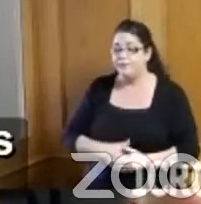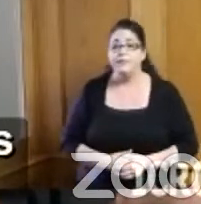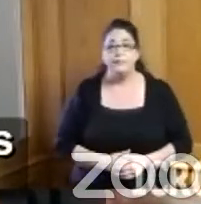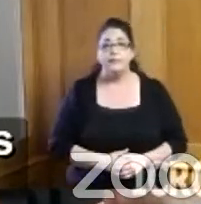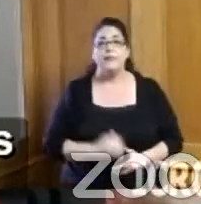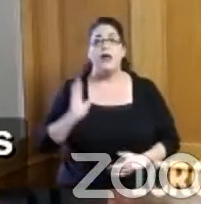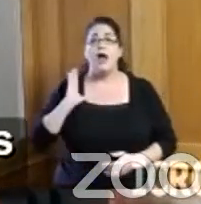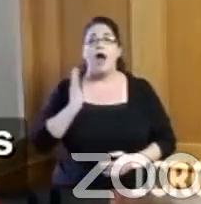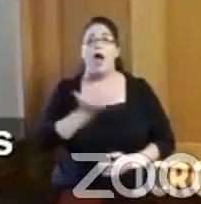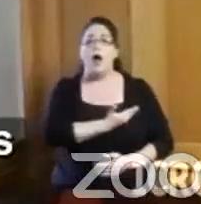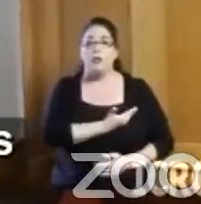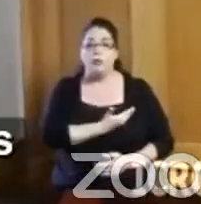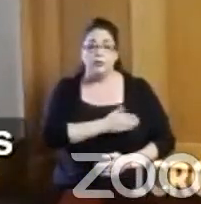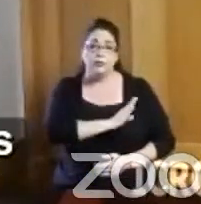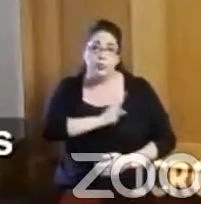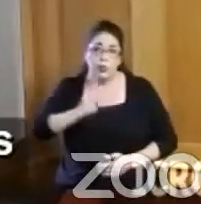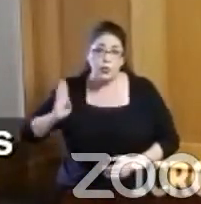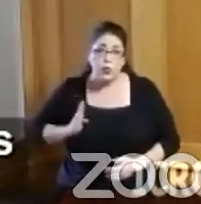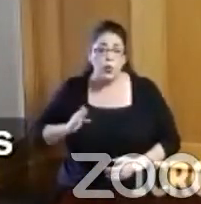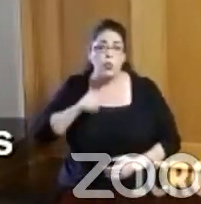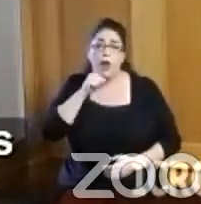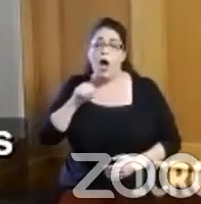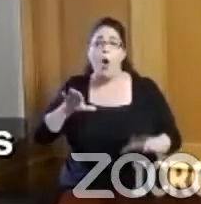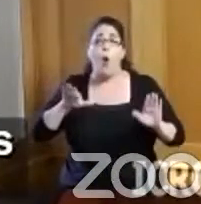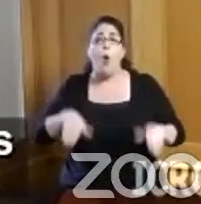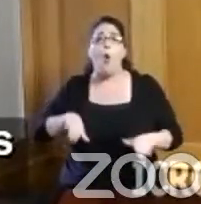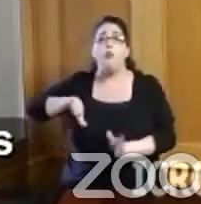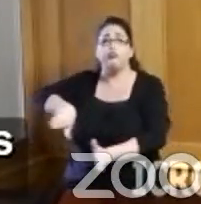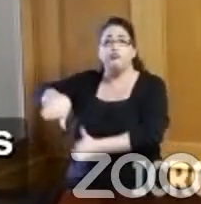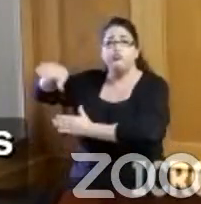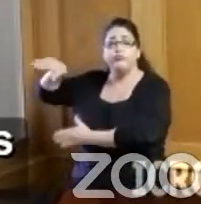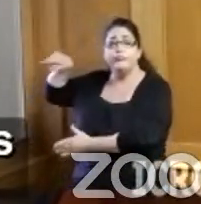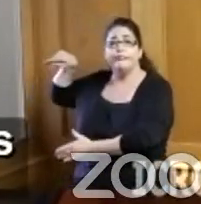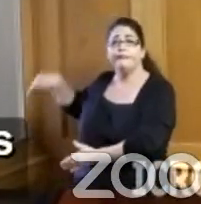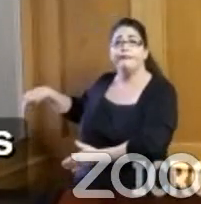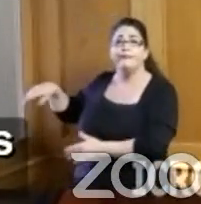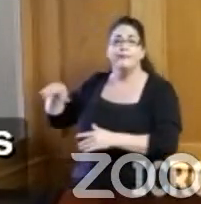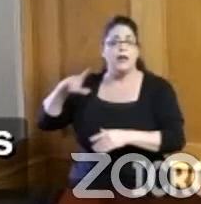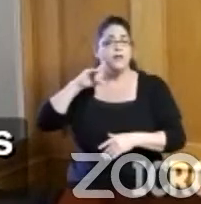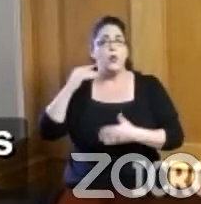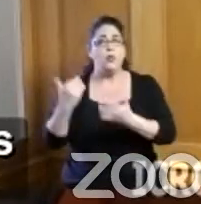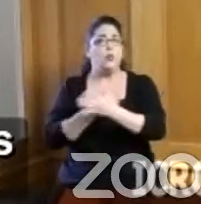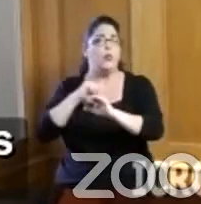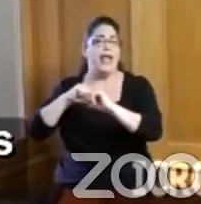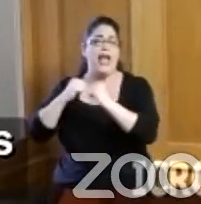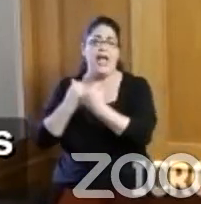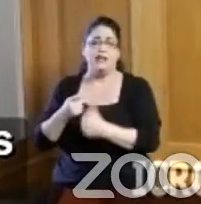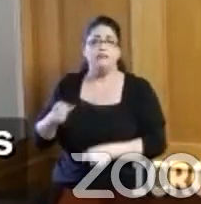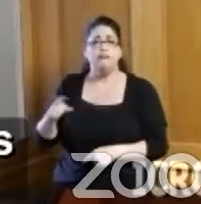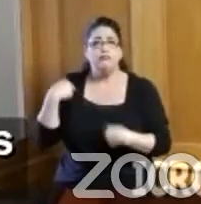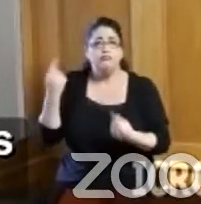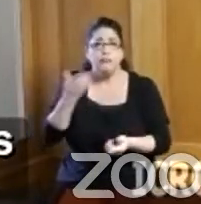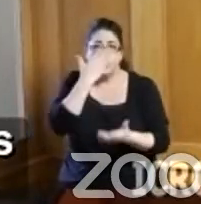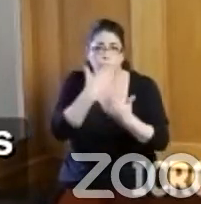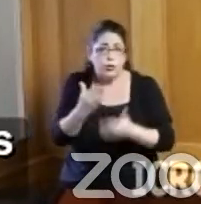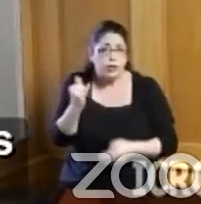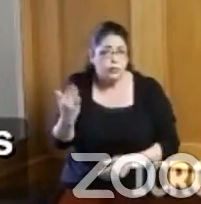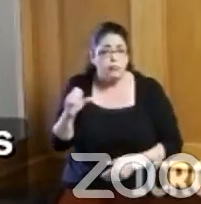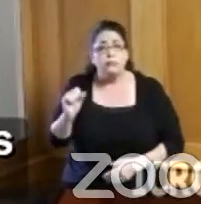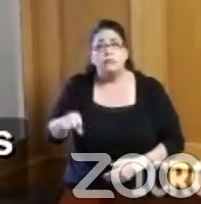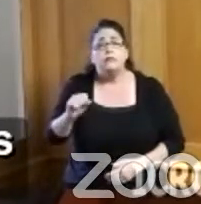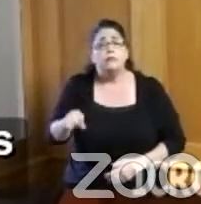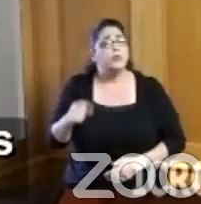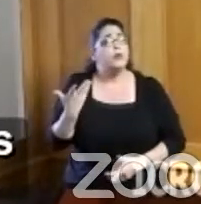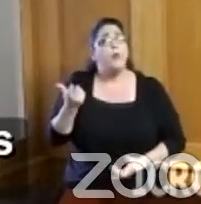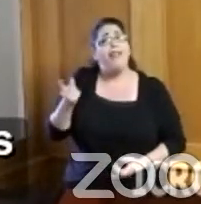our board will not be complacent as it relates to monitoring this new agency. They're doing a good job, but we don't want them